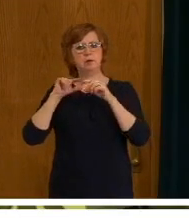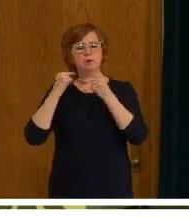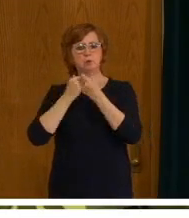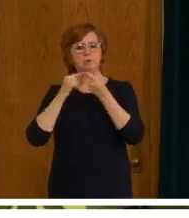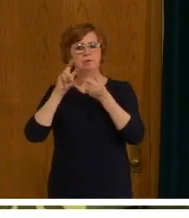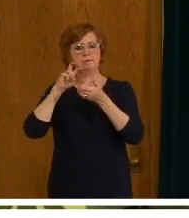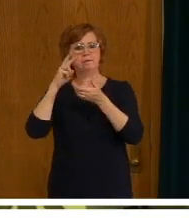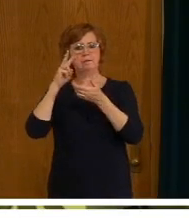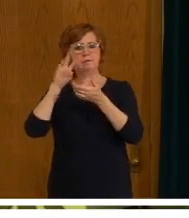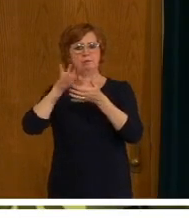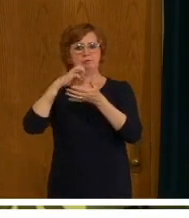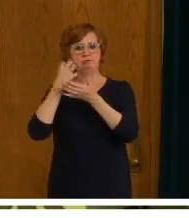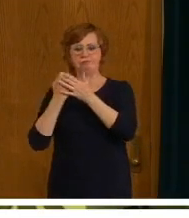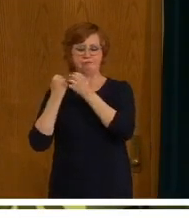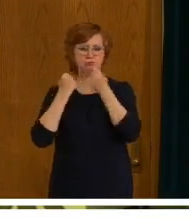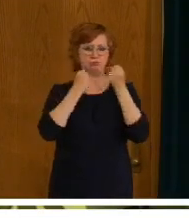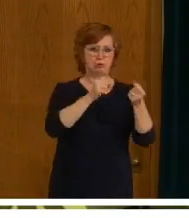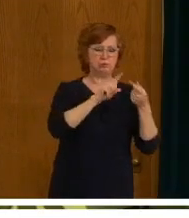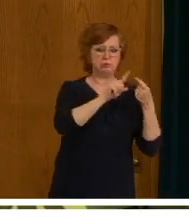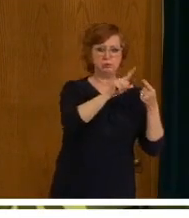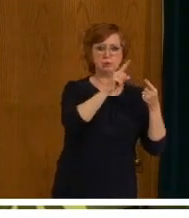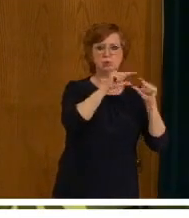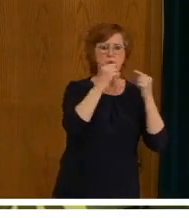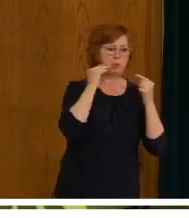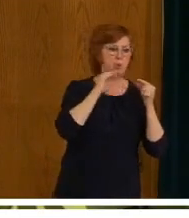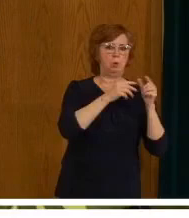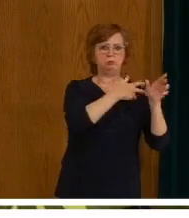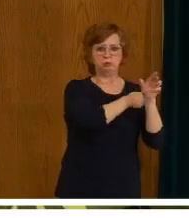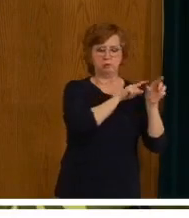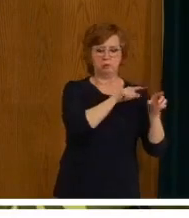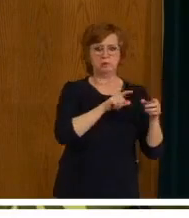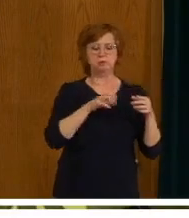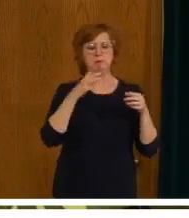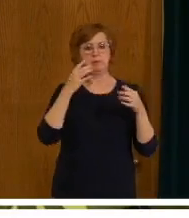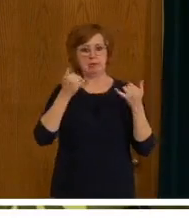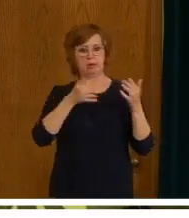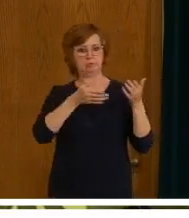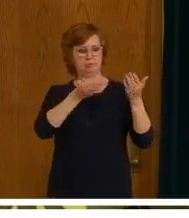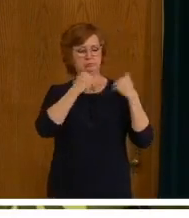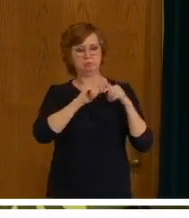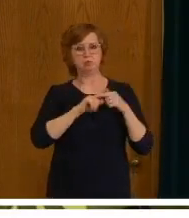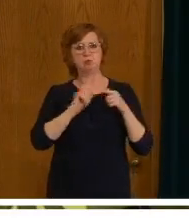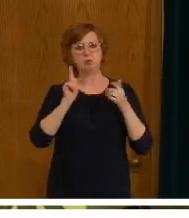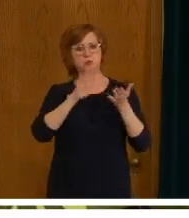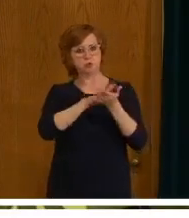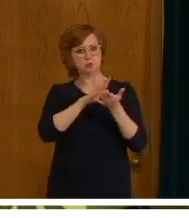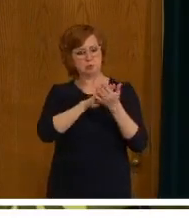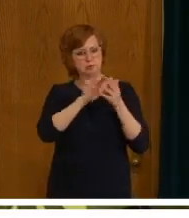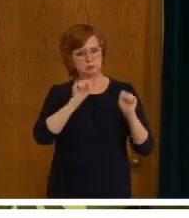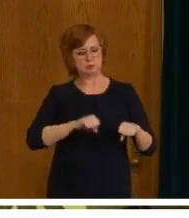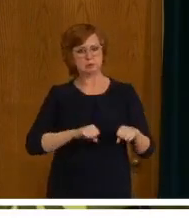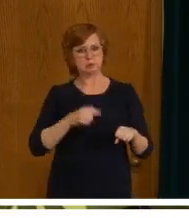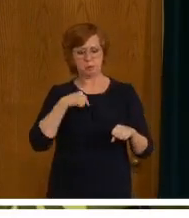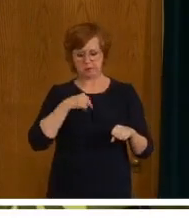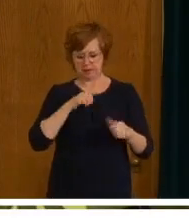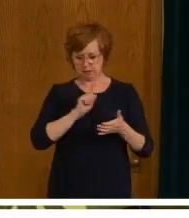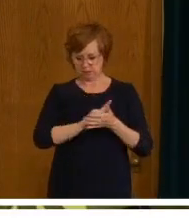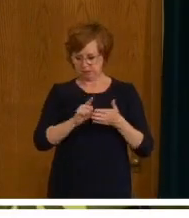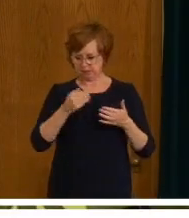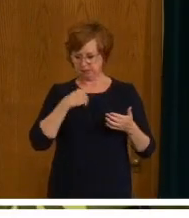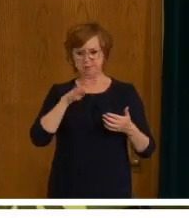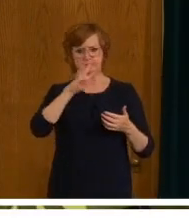schools. I believe we're operating in 40 schools as we speak this week, offering vaccines to those 12